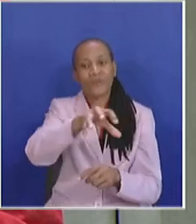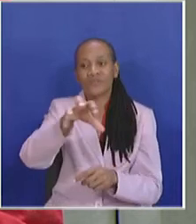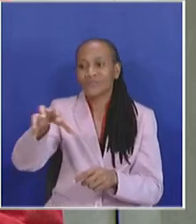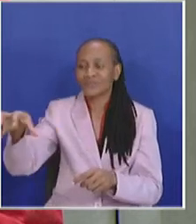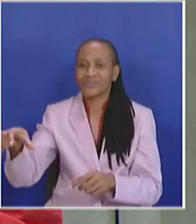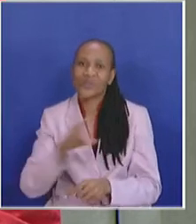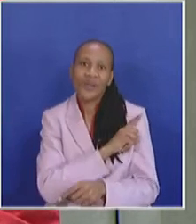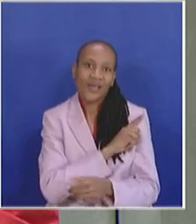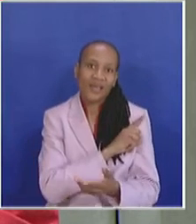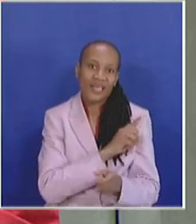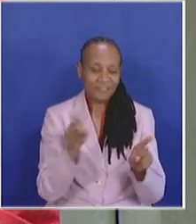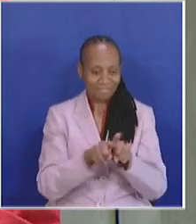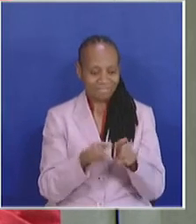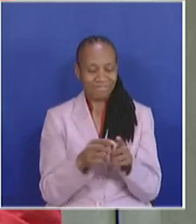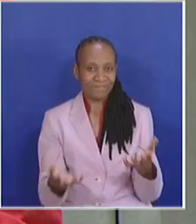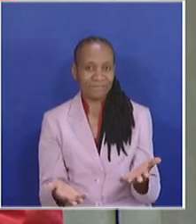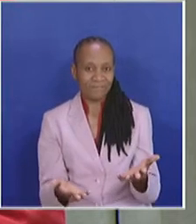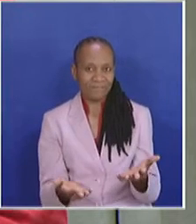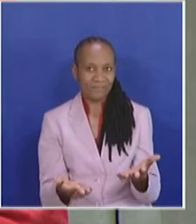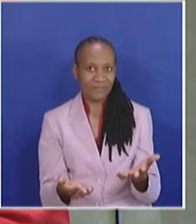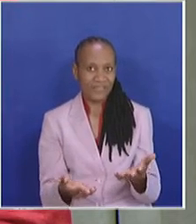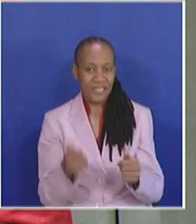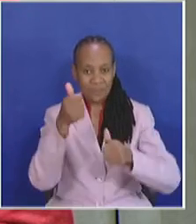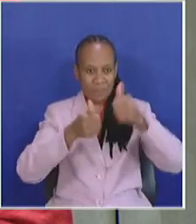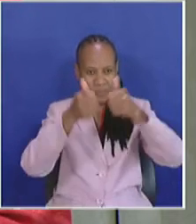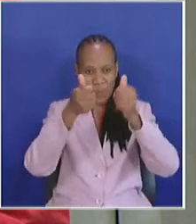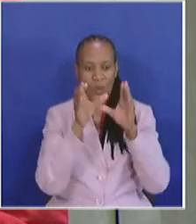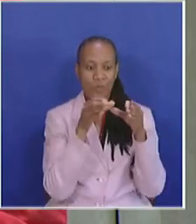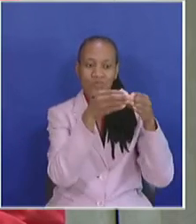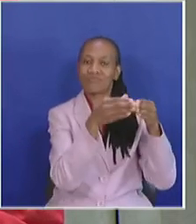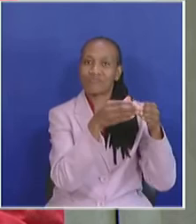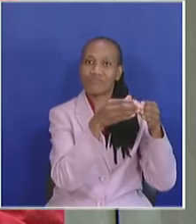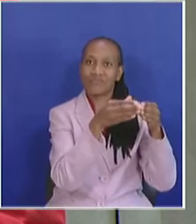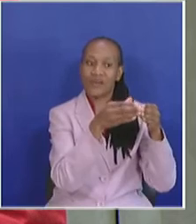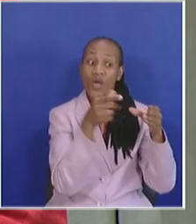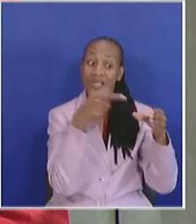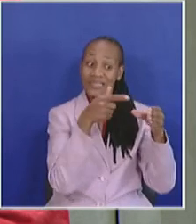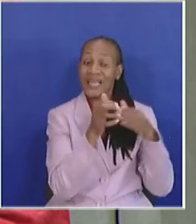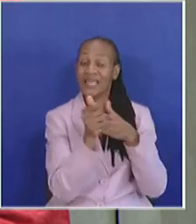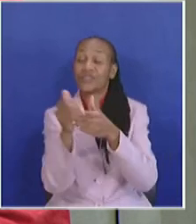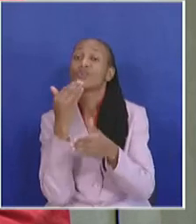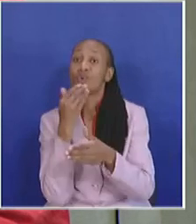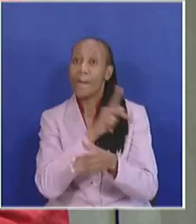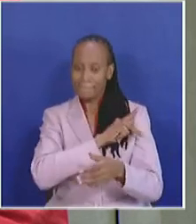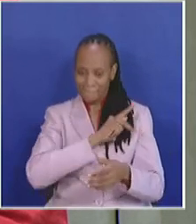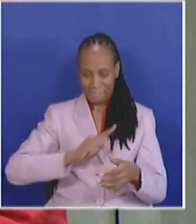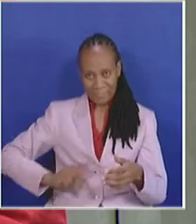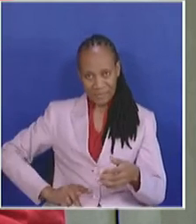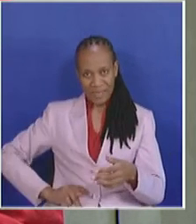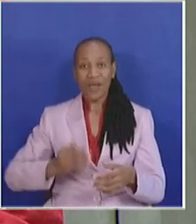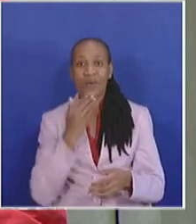as, Honorable Chair, the Executive Council, led by the Premier,